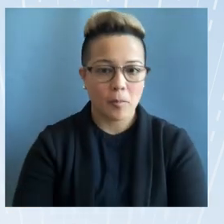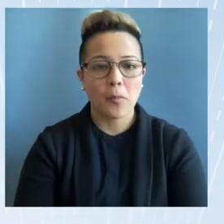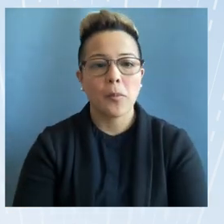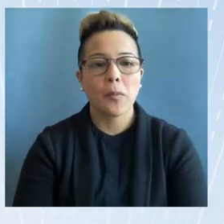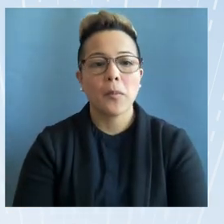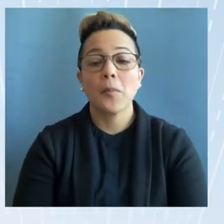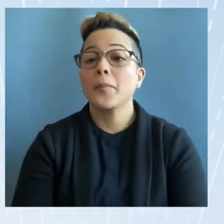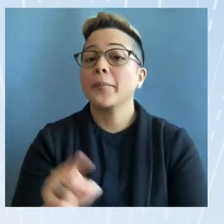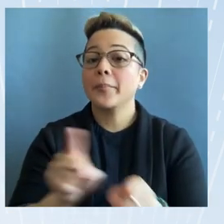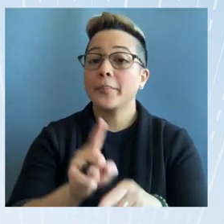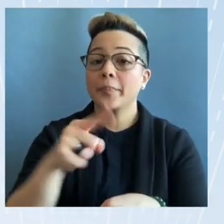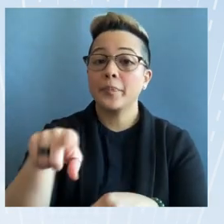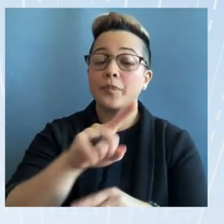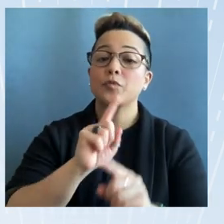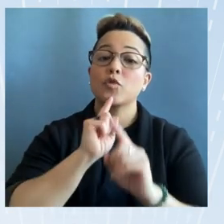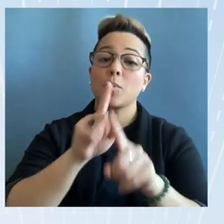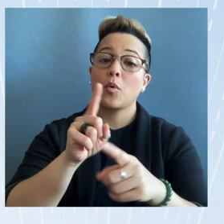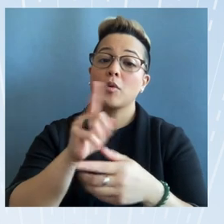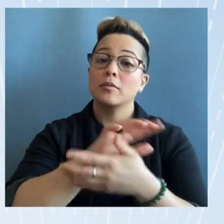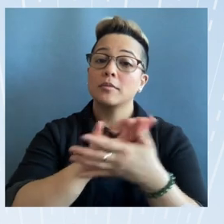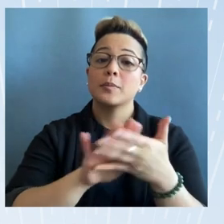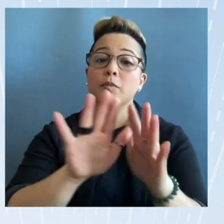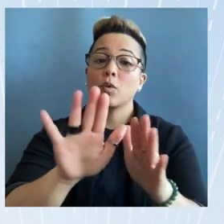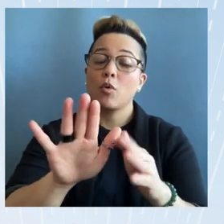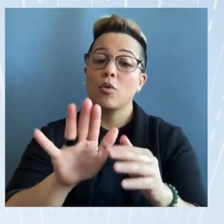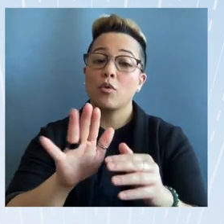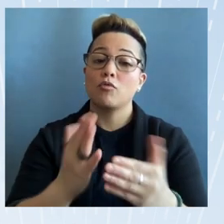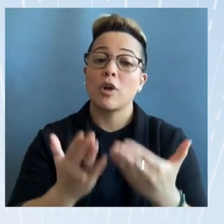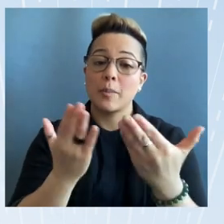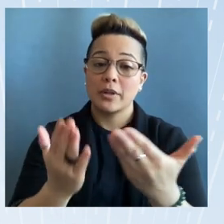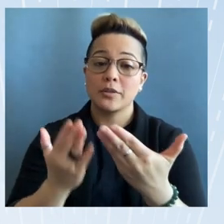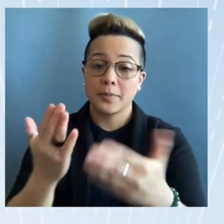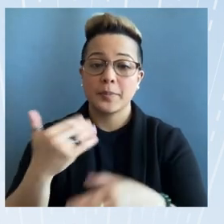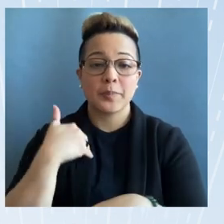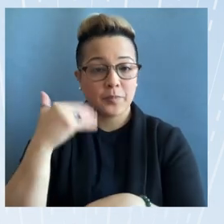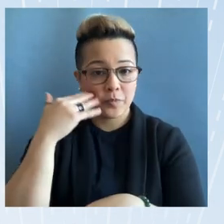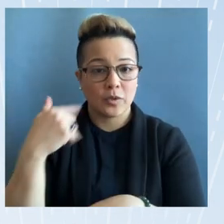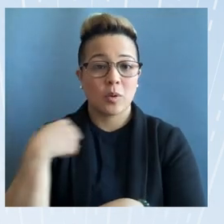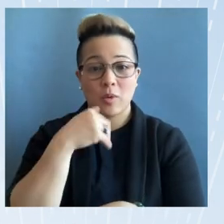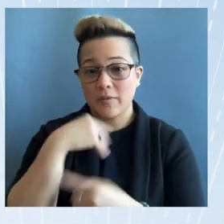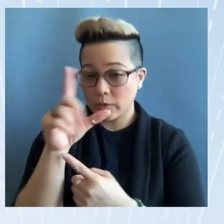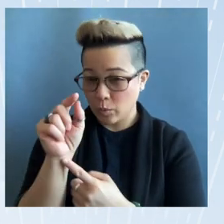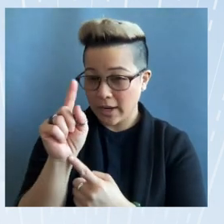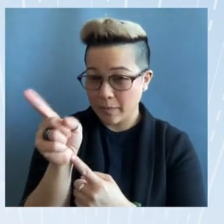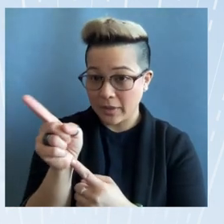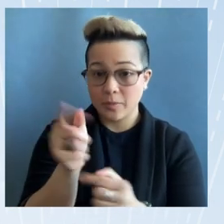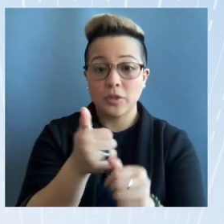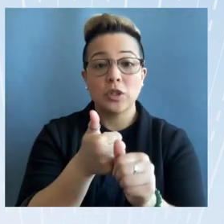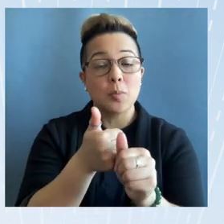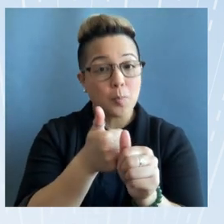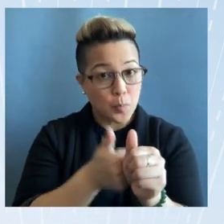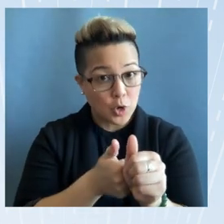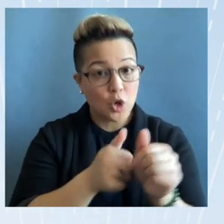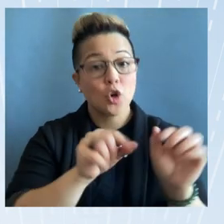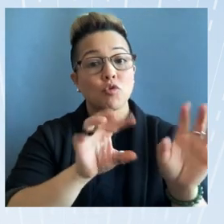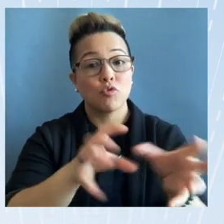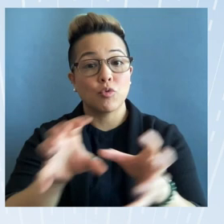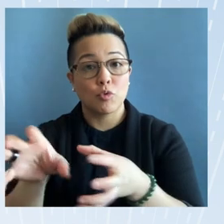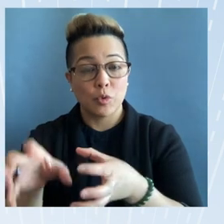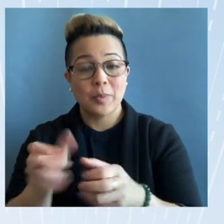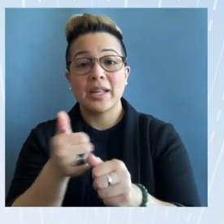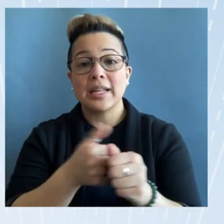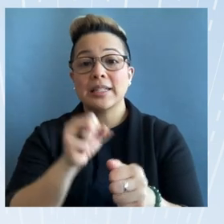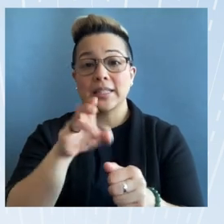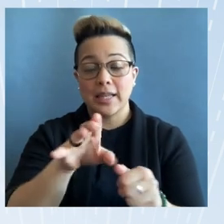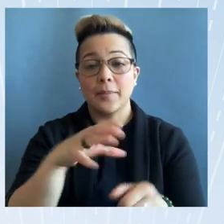As you report these recommendations, I know we're gonna have 20 minutes per team, per group. Each subcommittee will have